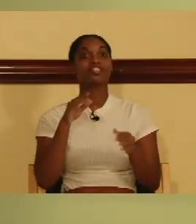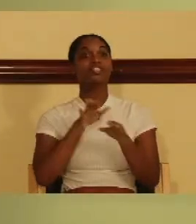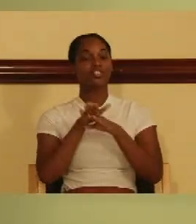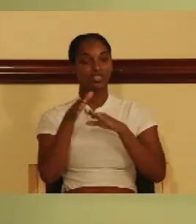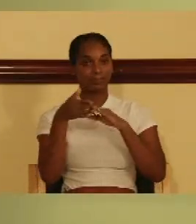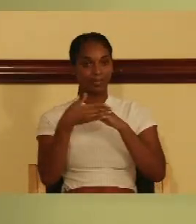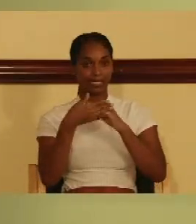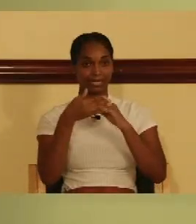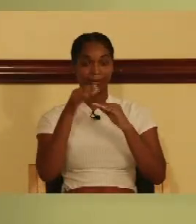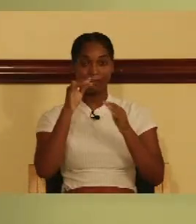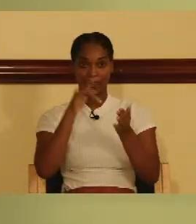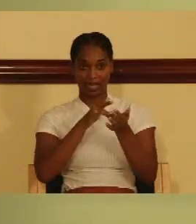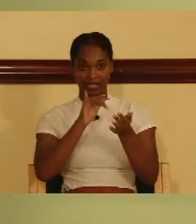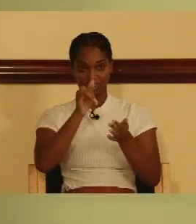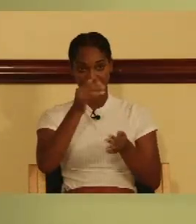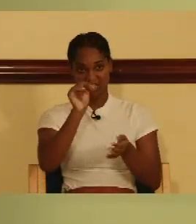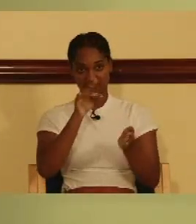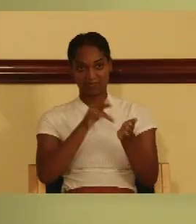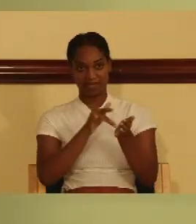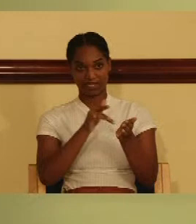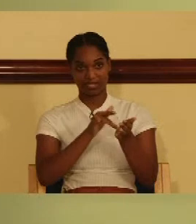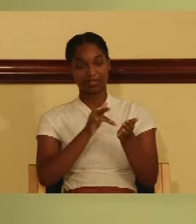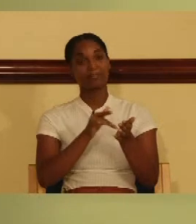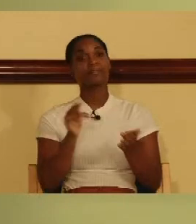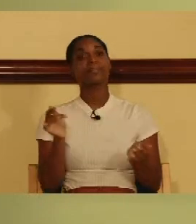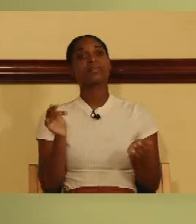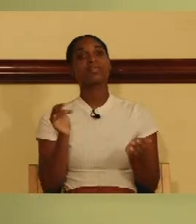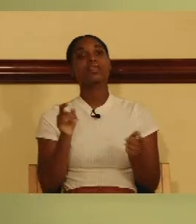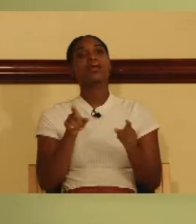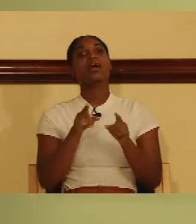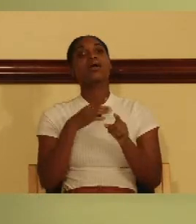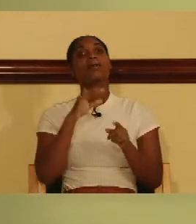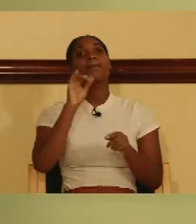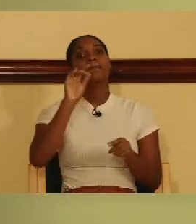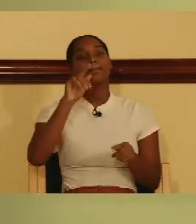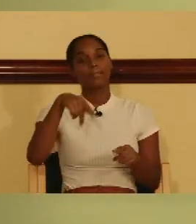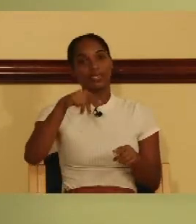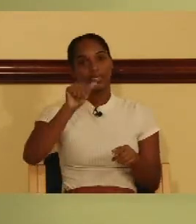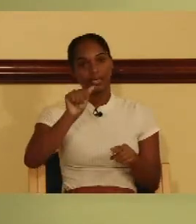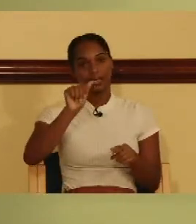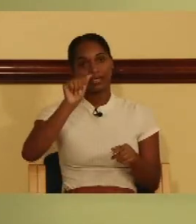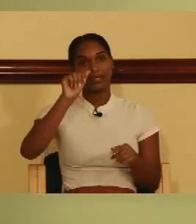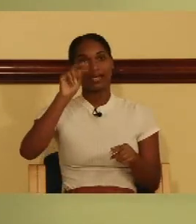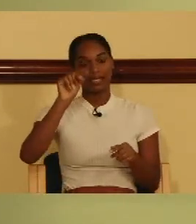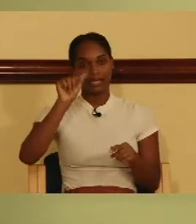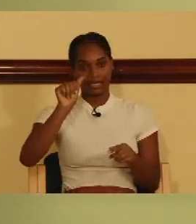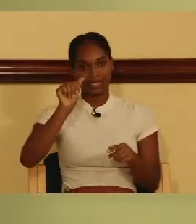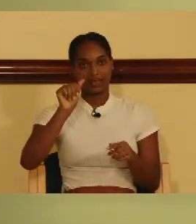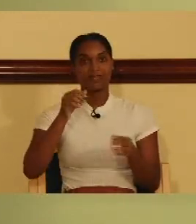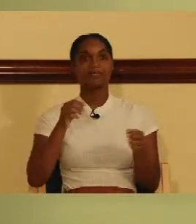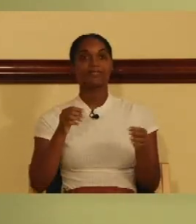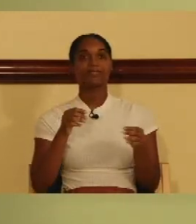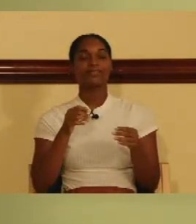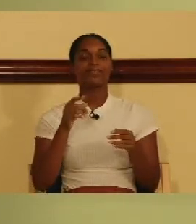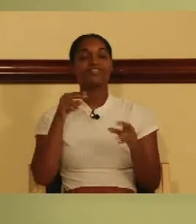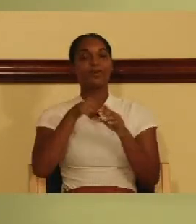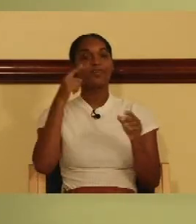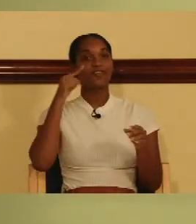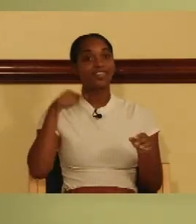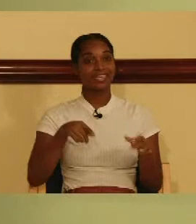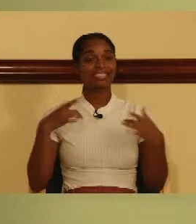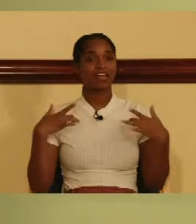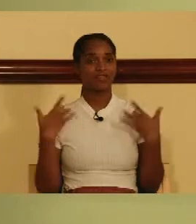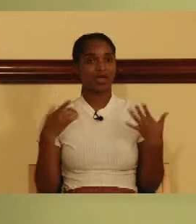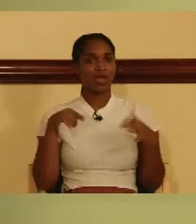National Bank, Institute of Law and Economics, and PA Benjamin Manufacturing. Joining me for this forum